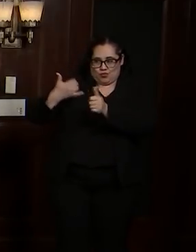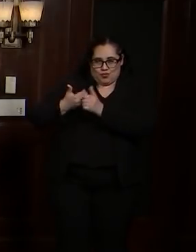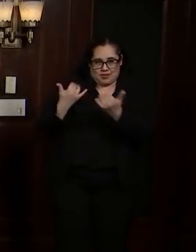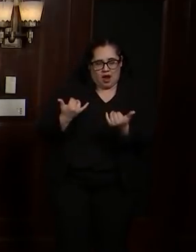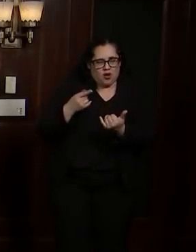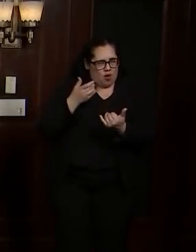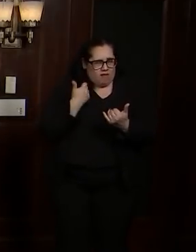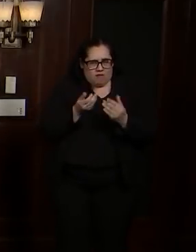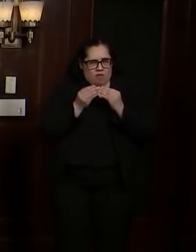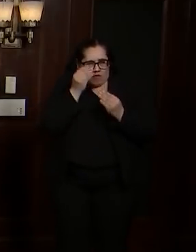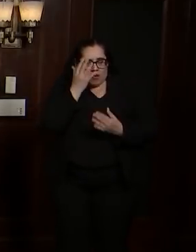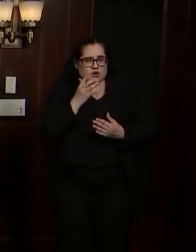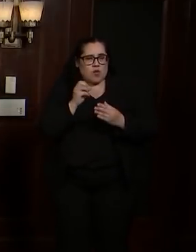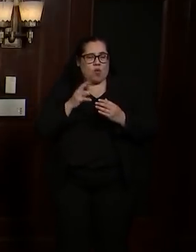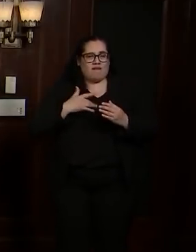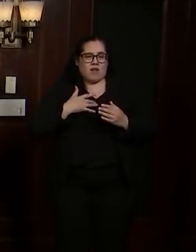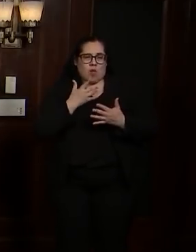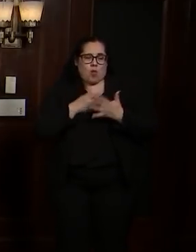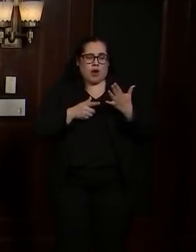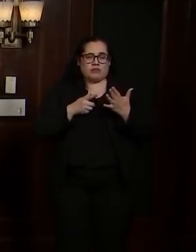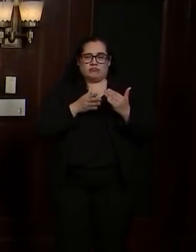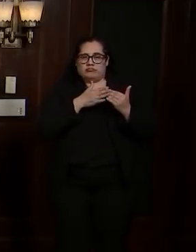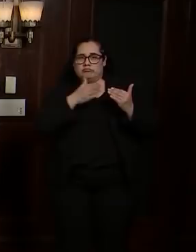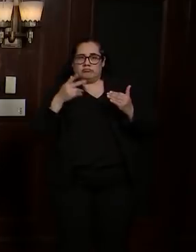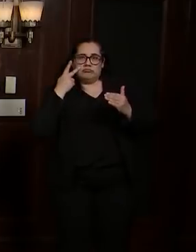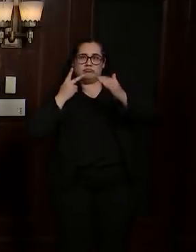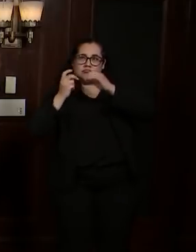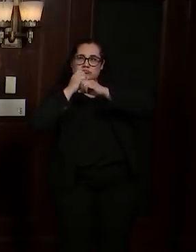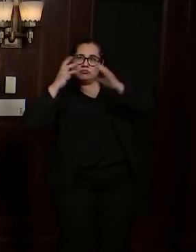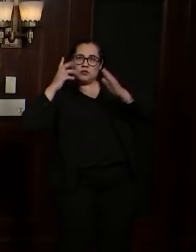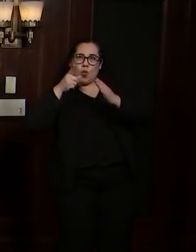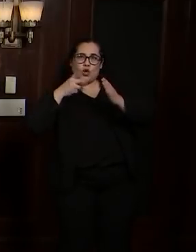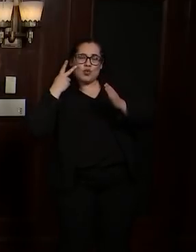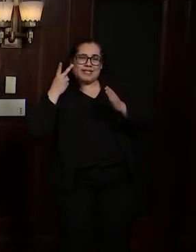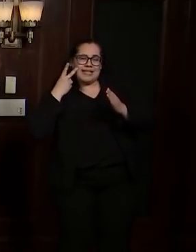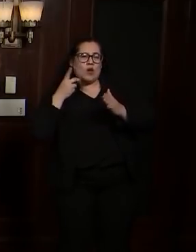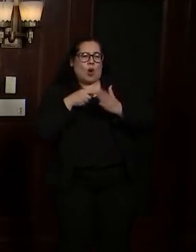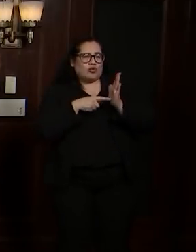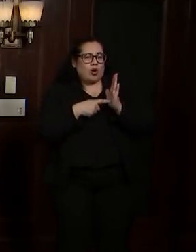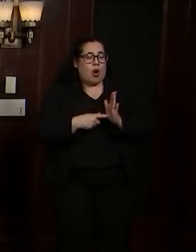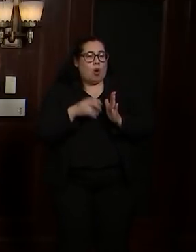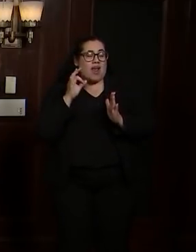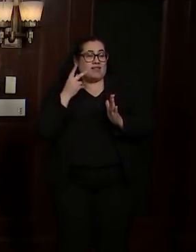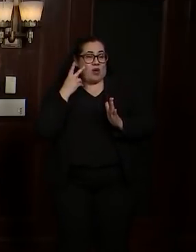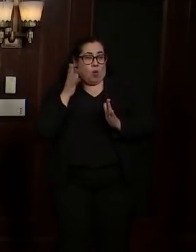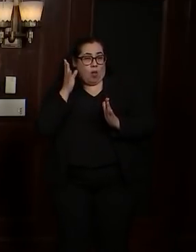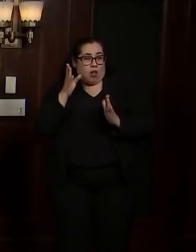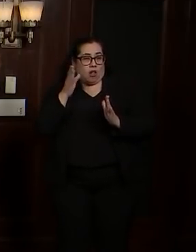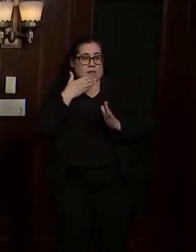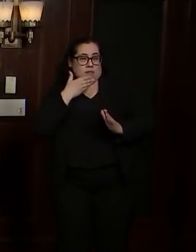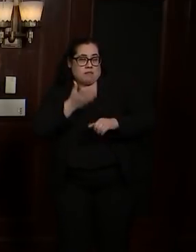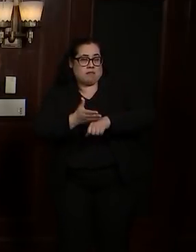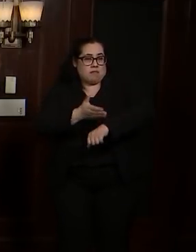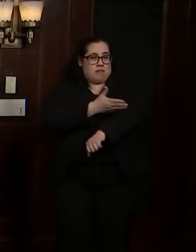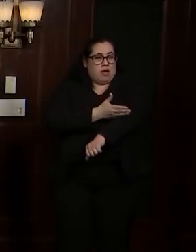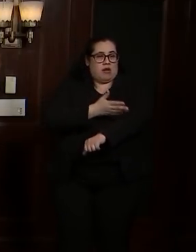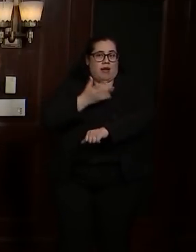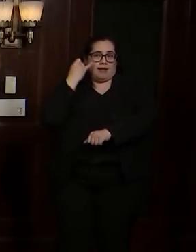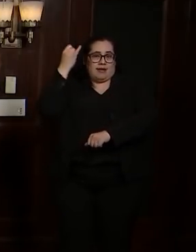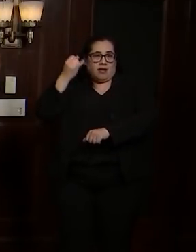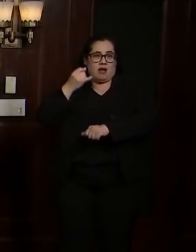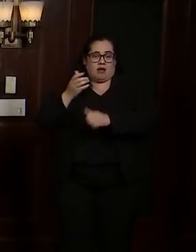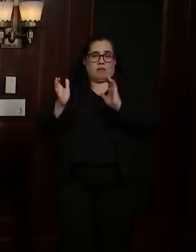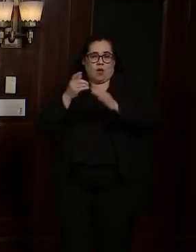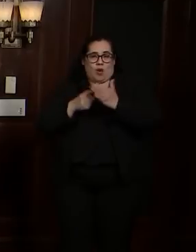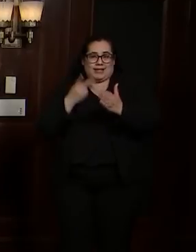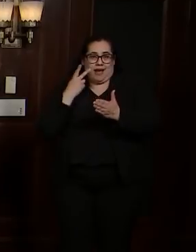give us a sense of what the modeling you're looking at is showing, whether that's showing an improved picture from what you might have been looking at a